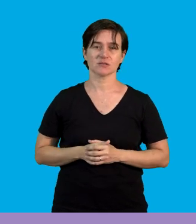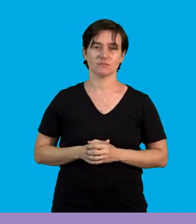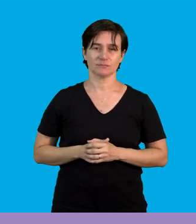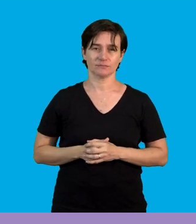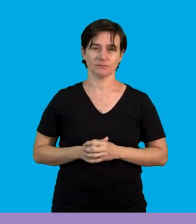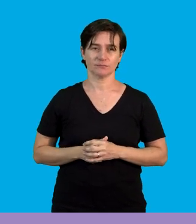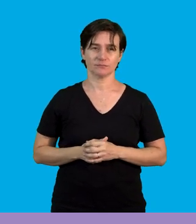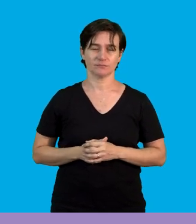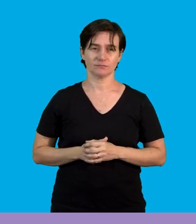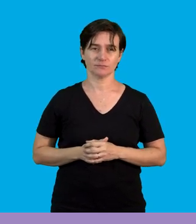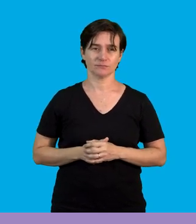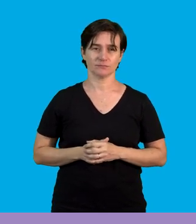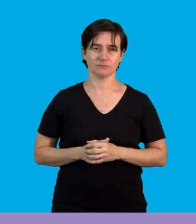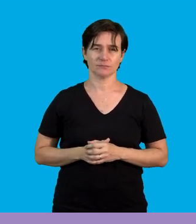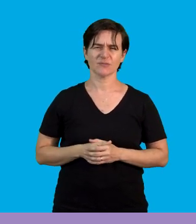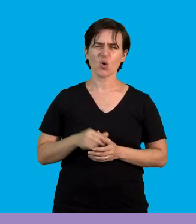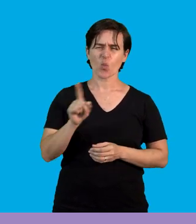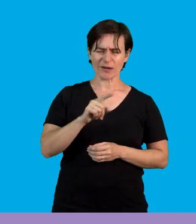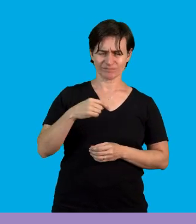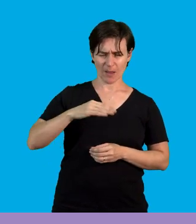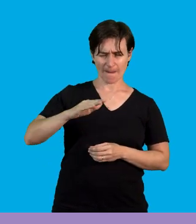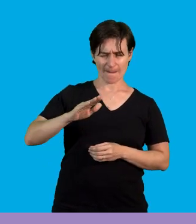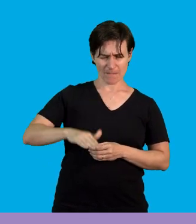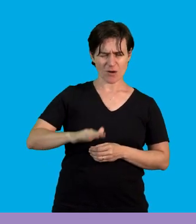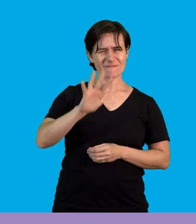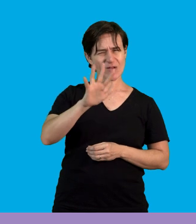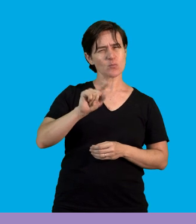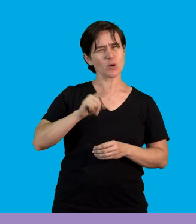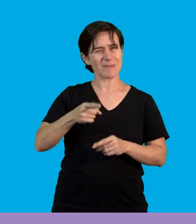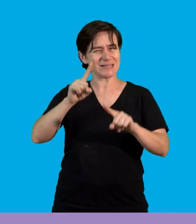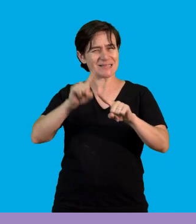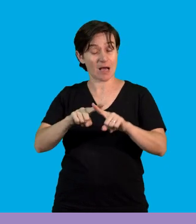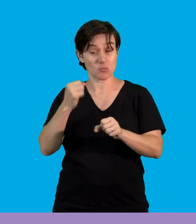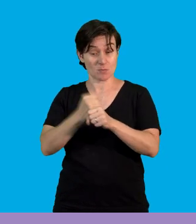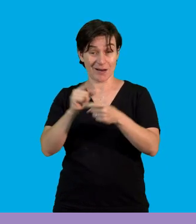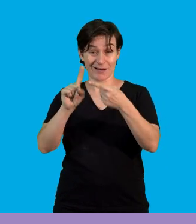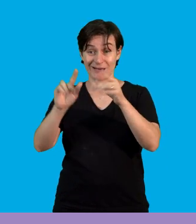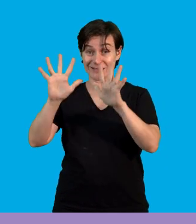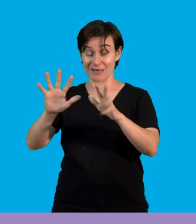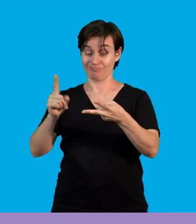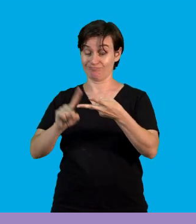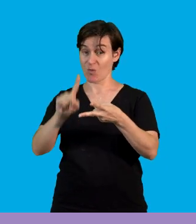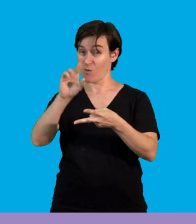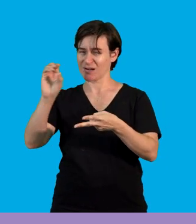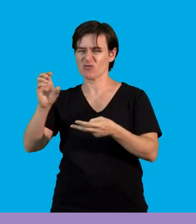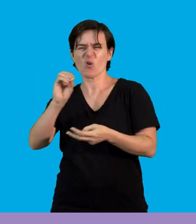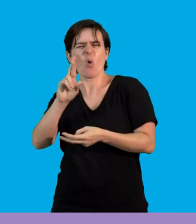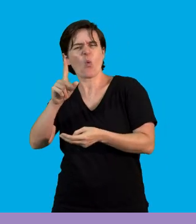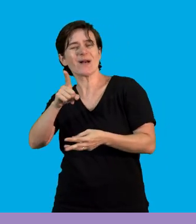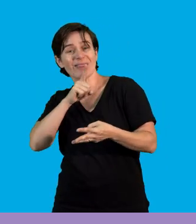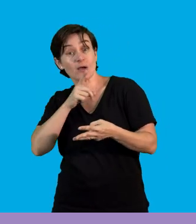4 plus, what number can we multiply 4/5 with to get it to either 10, 100, or